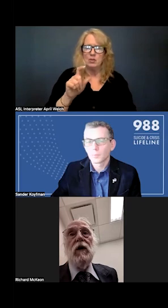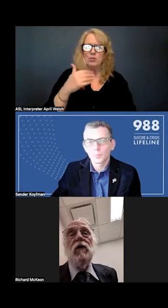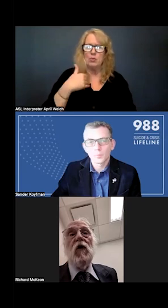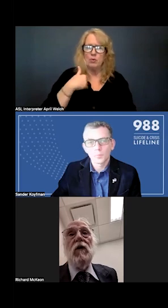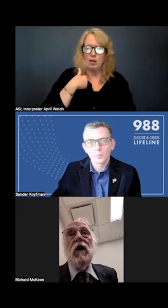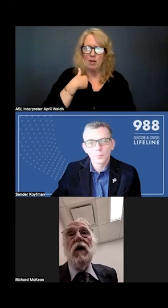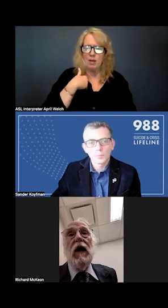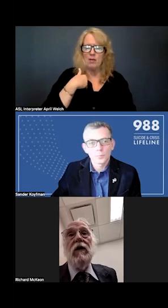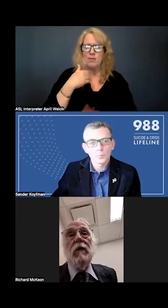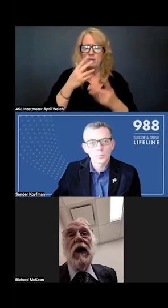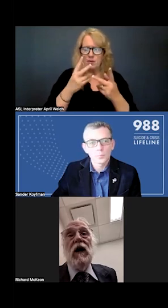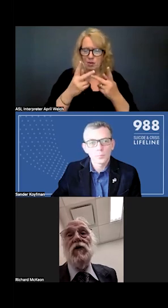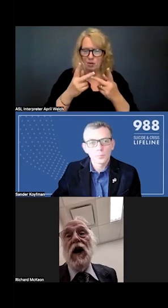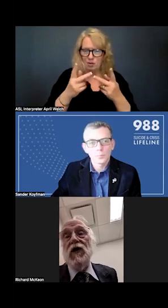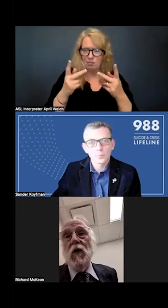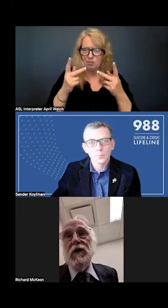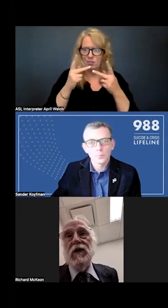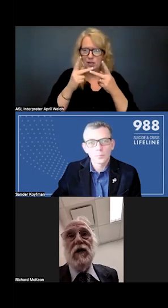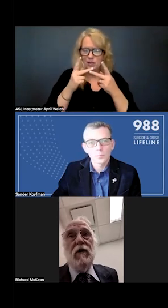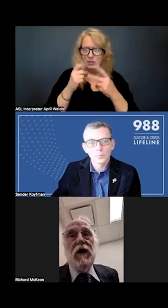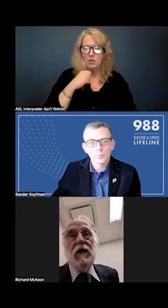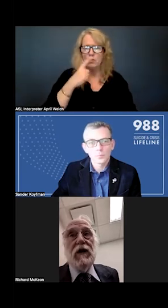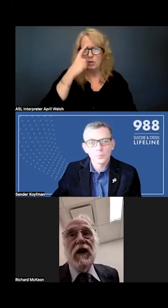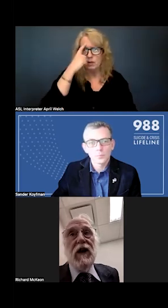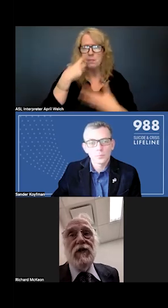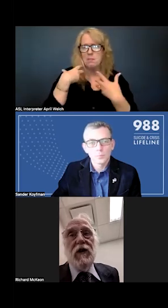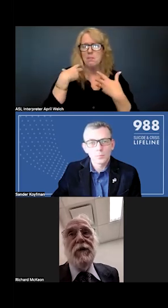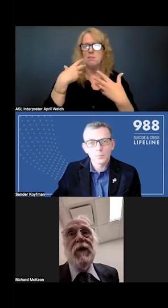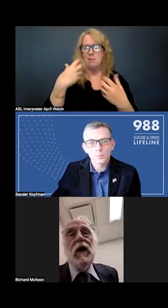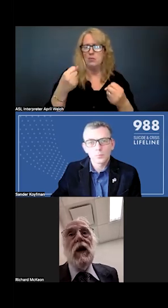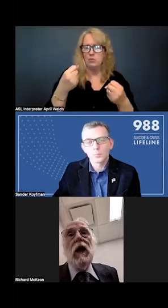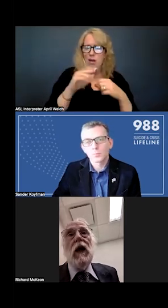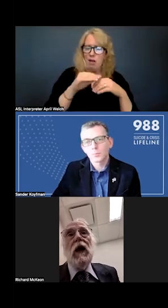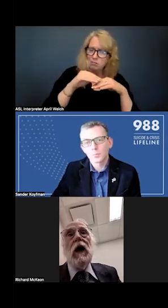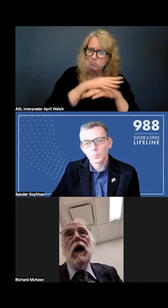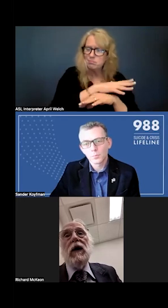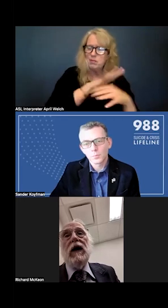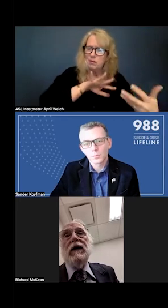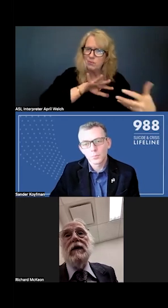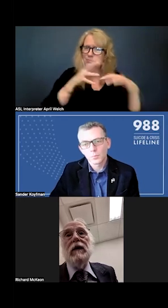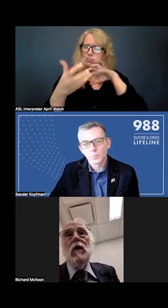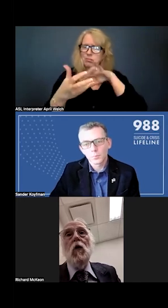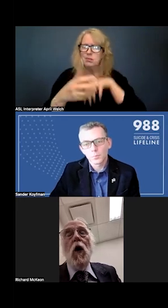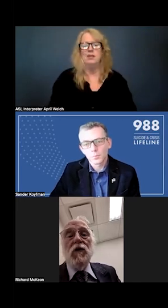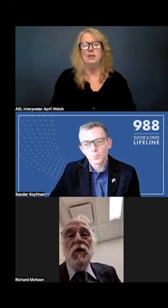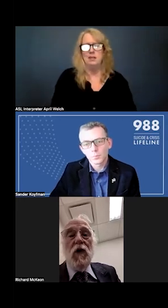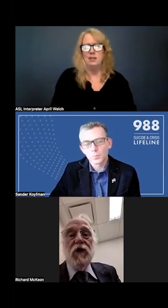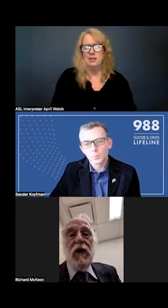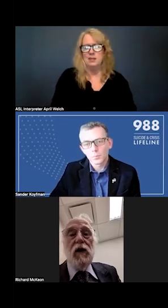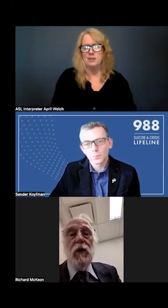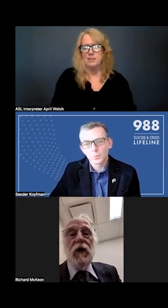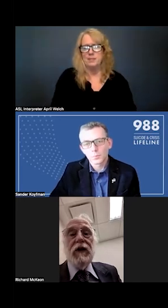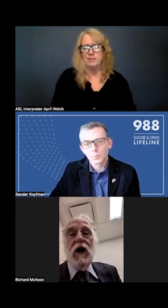for the mental health consequences of the disaster. And what was